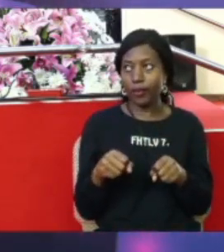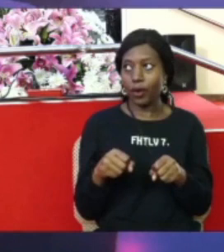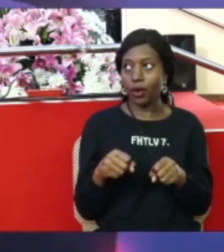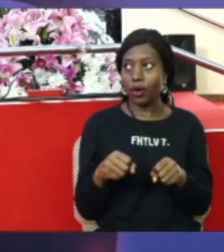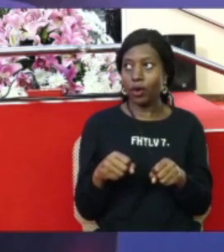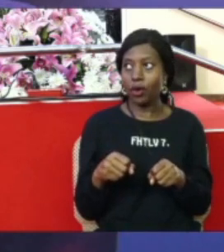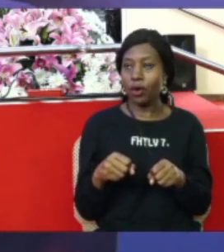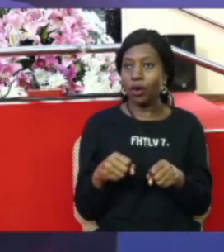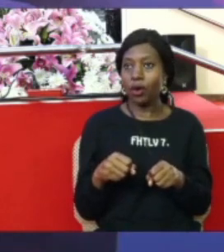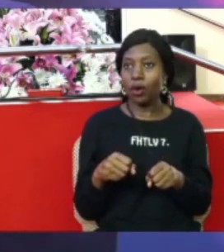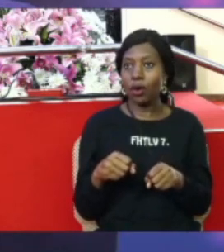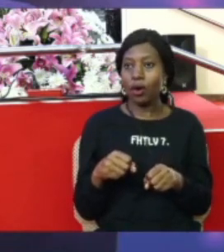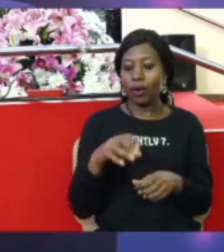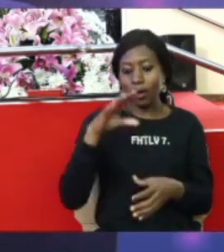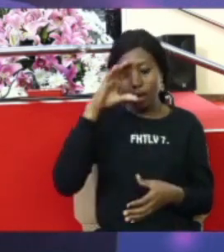tendeka.